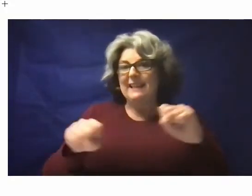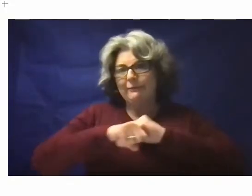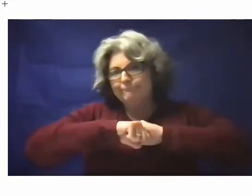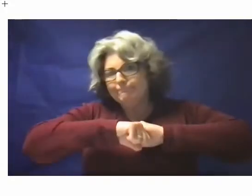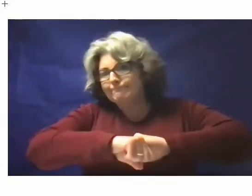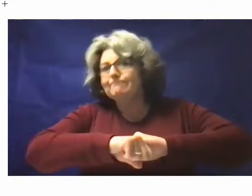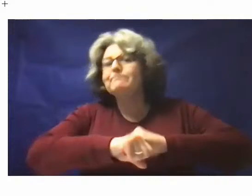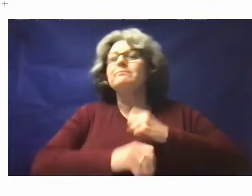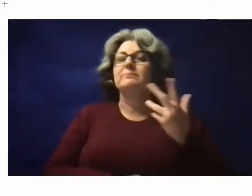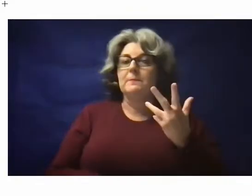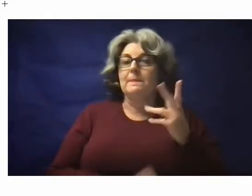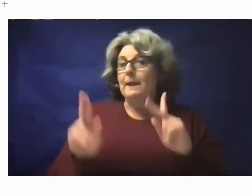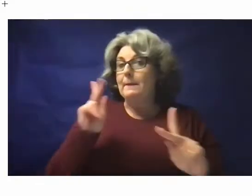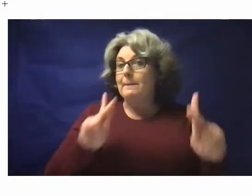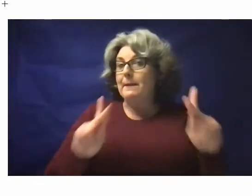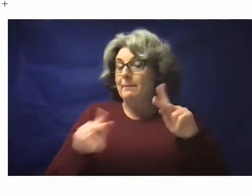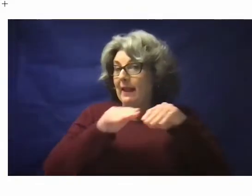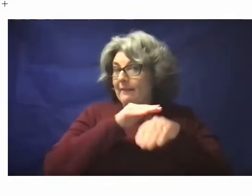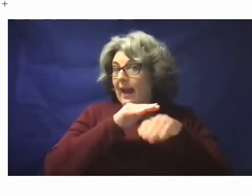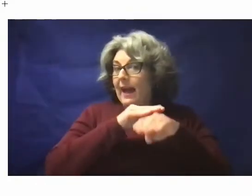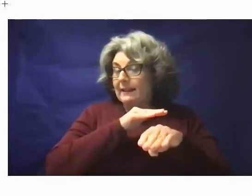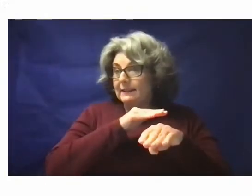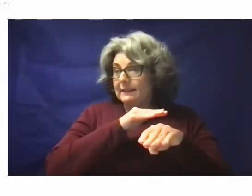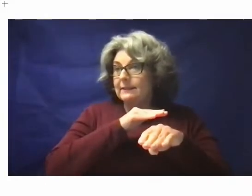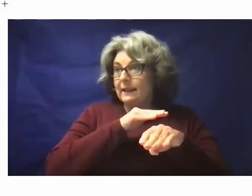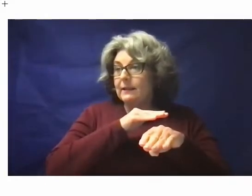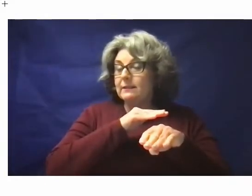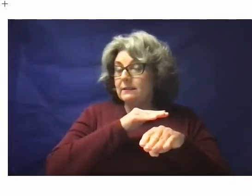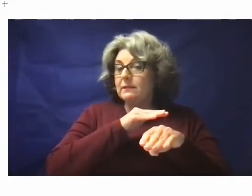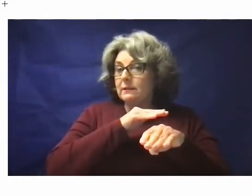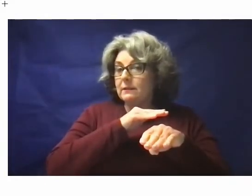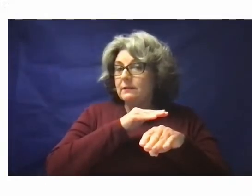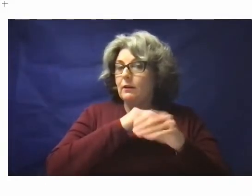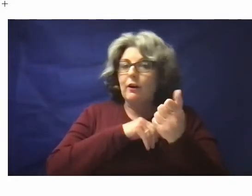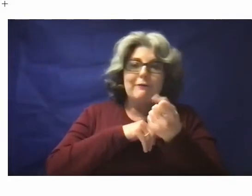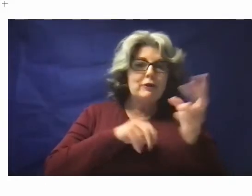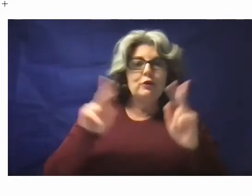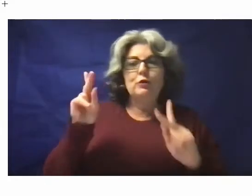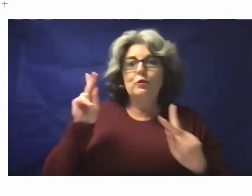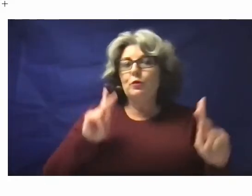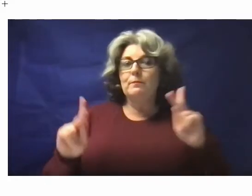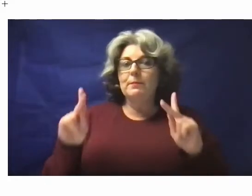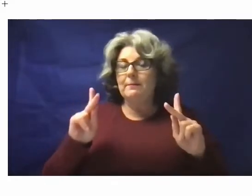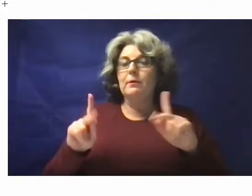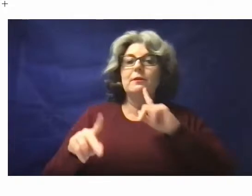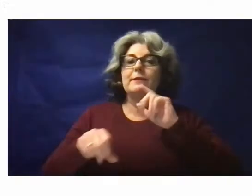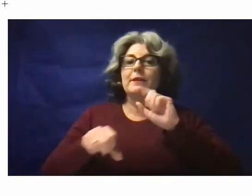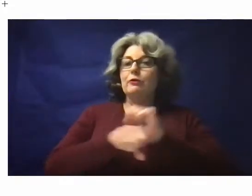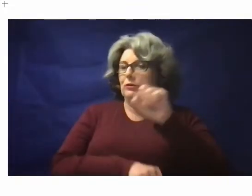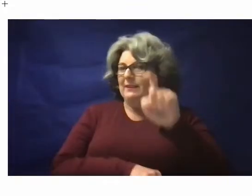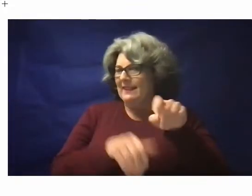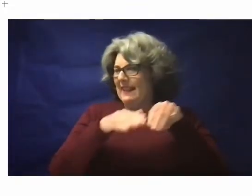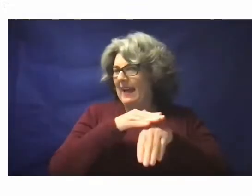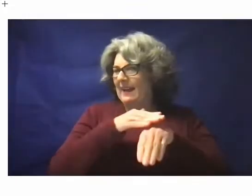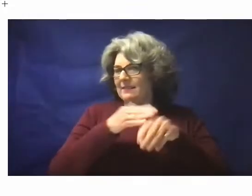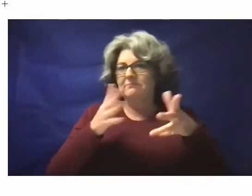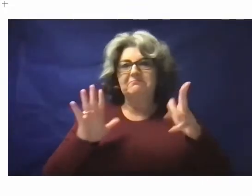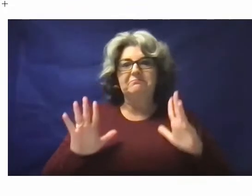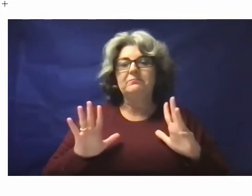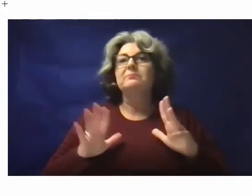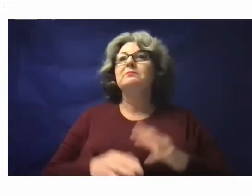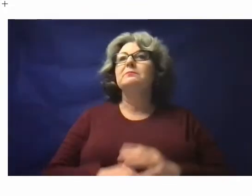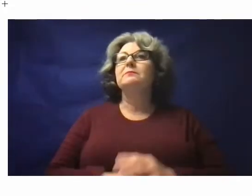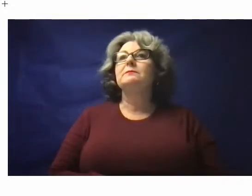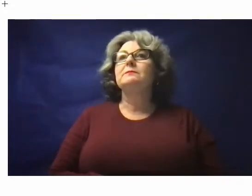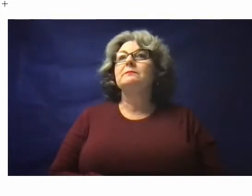the people that have access to it are far and few between, and they're the ones that truly need access to it. So I guess just in terms